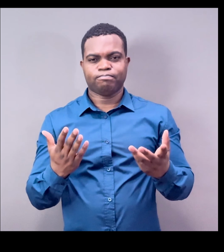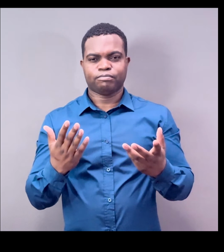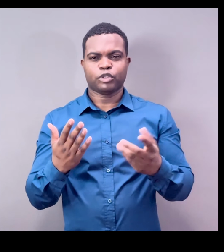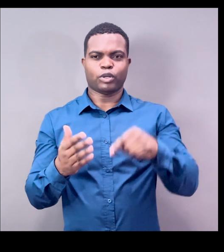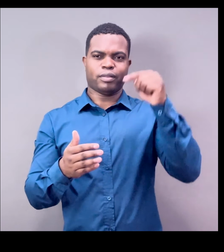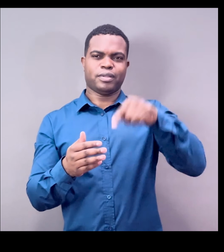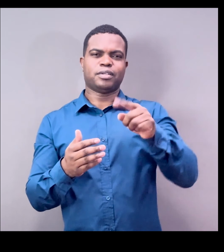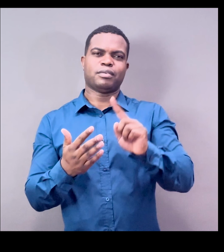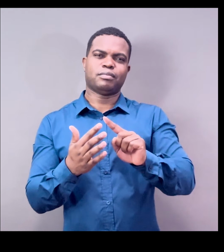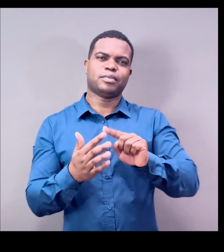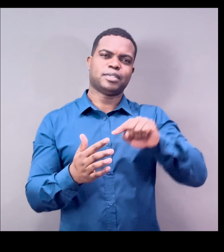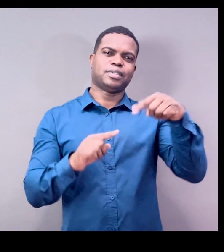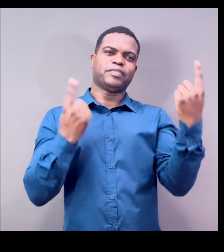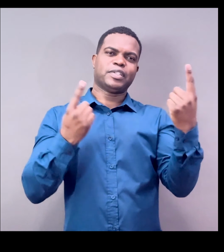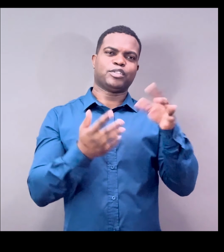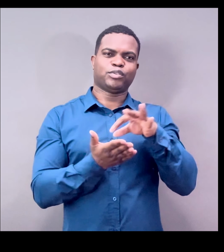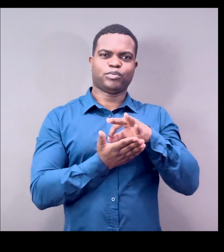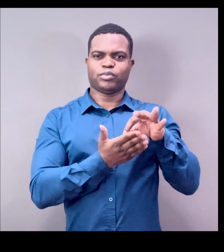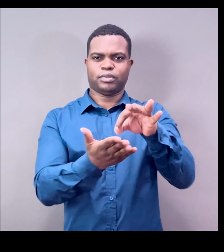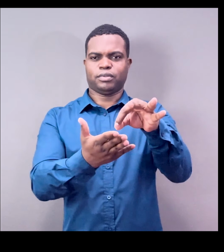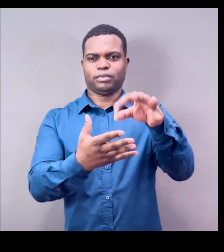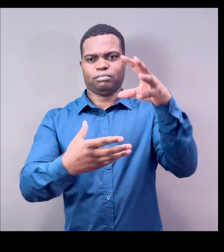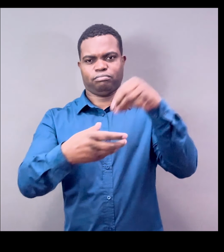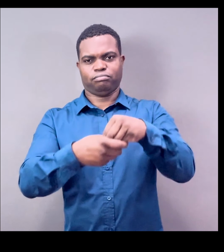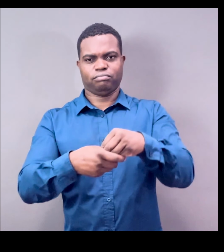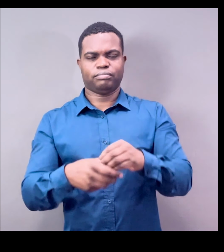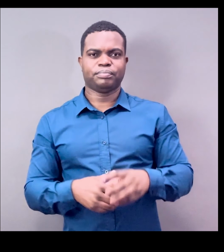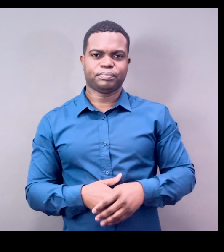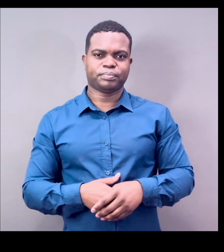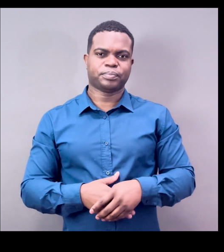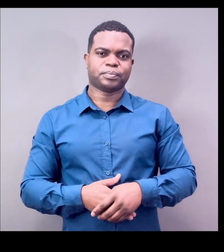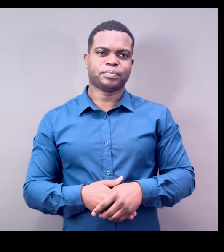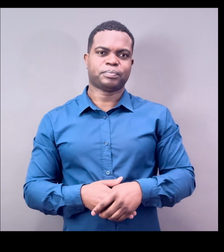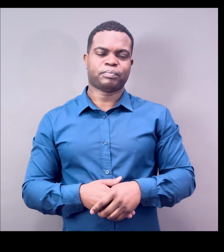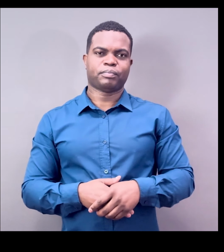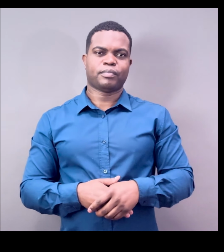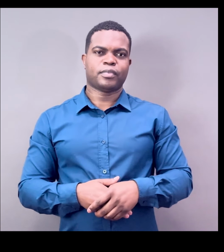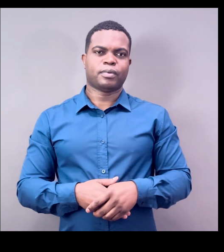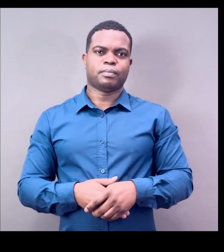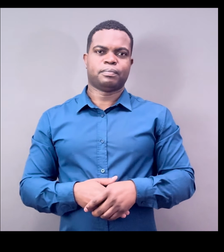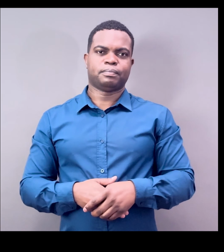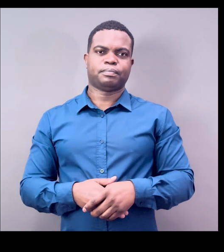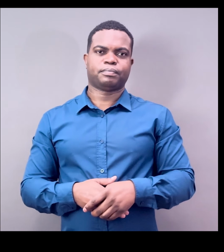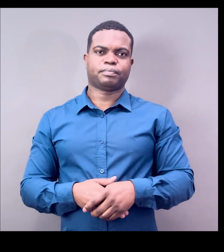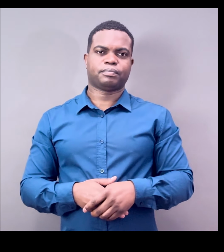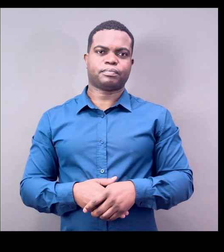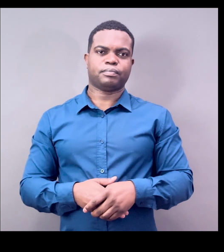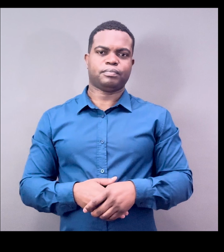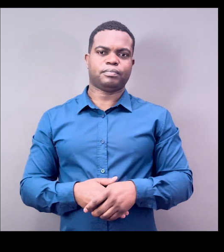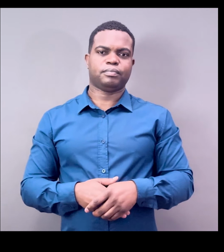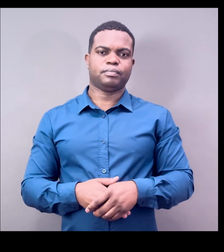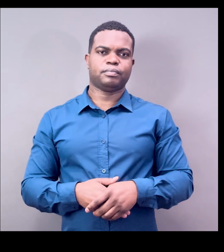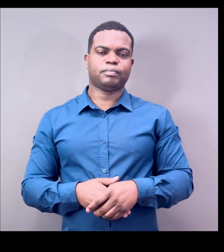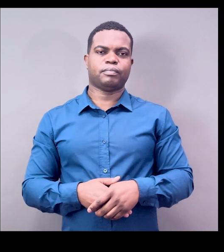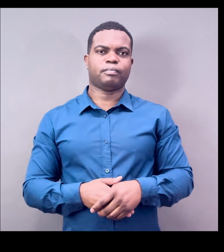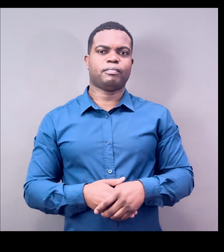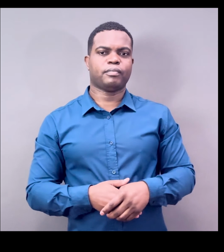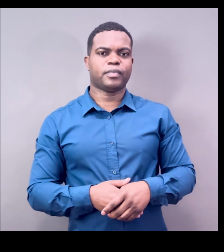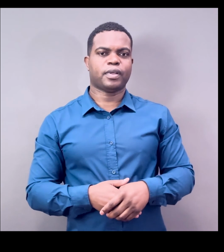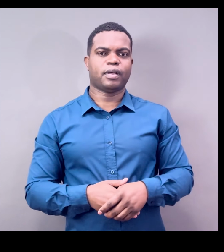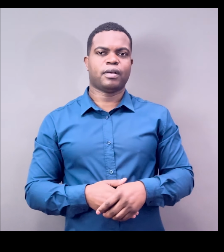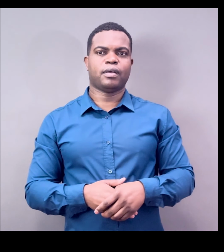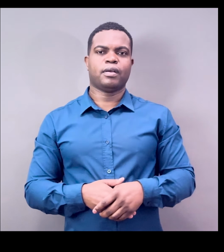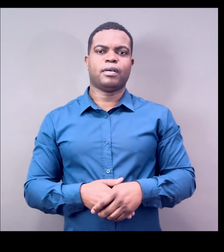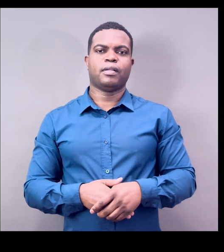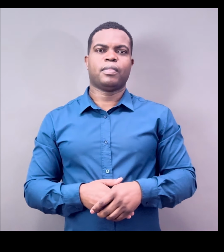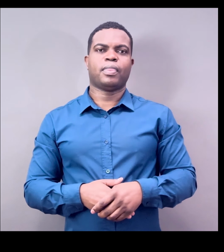So this is also another strategy to analyze the interest, the influence, and